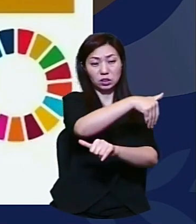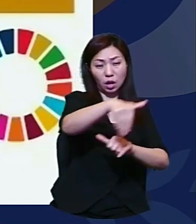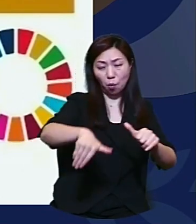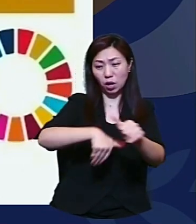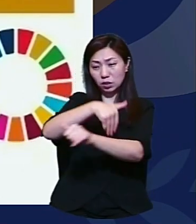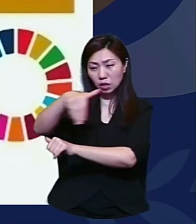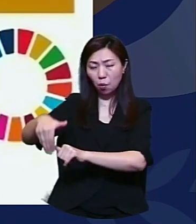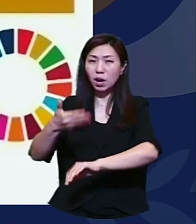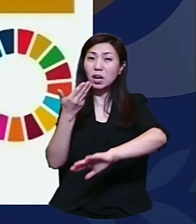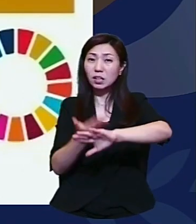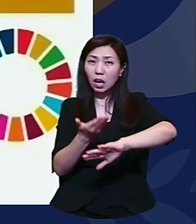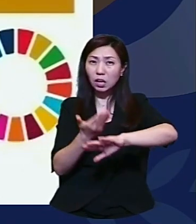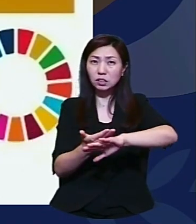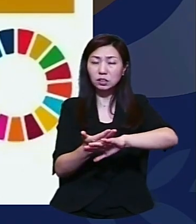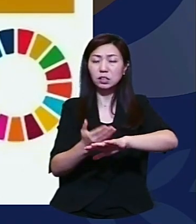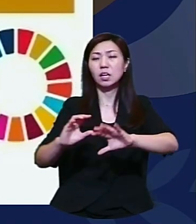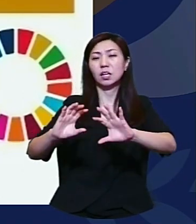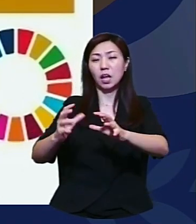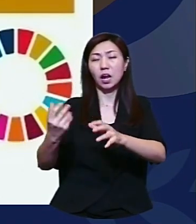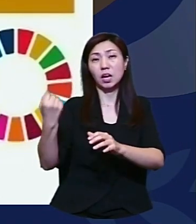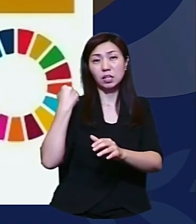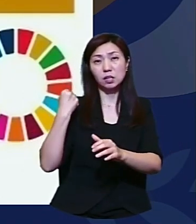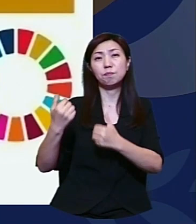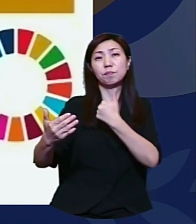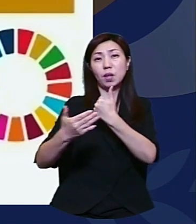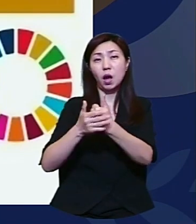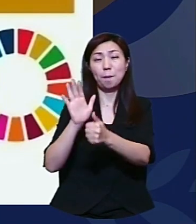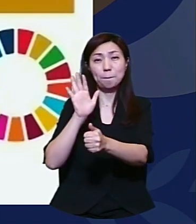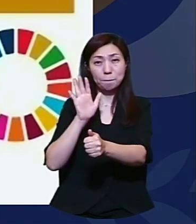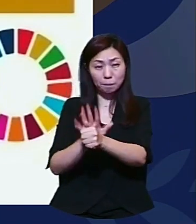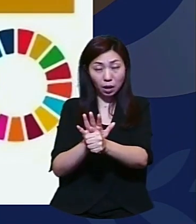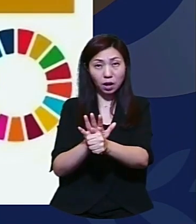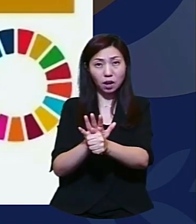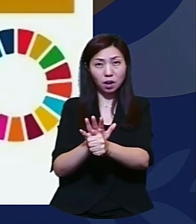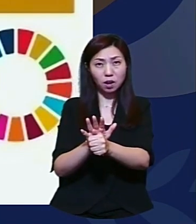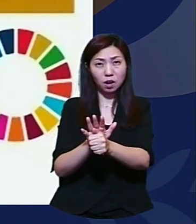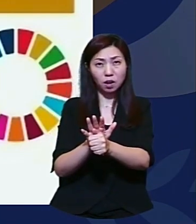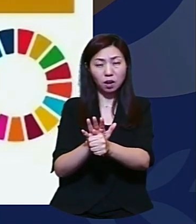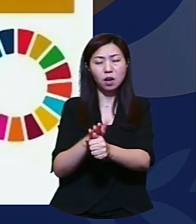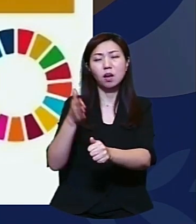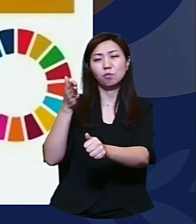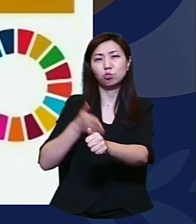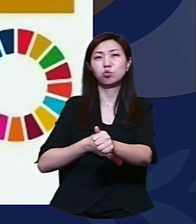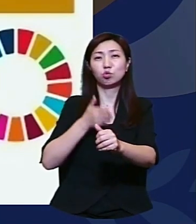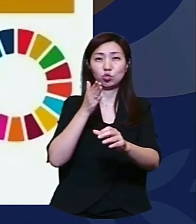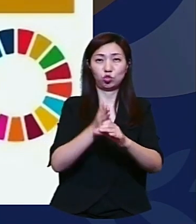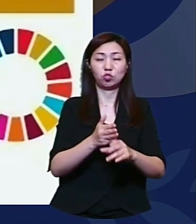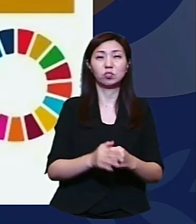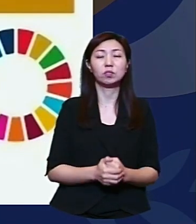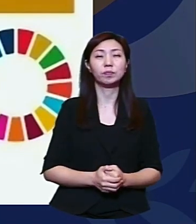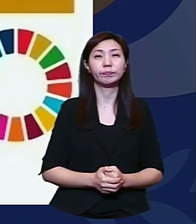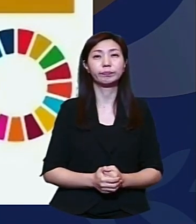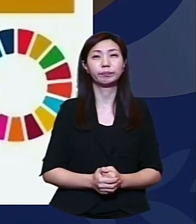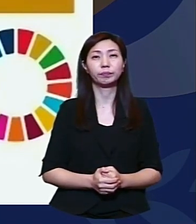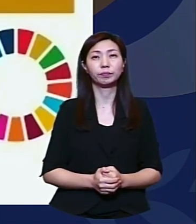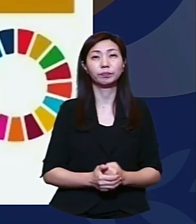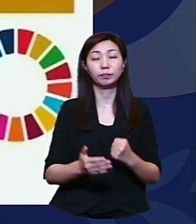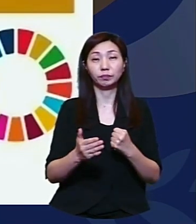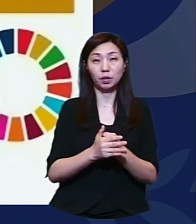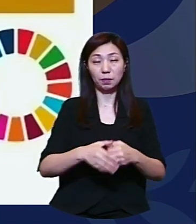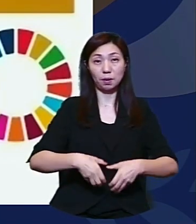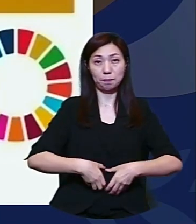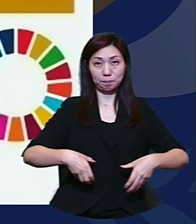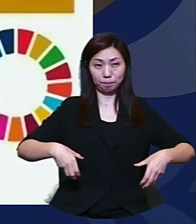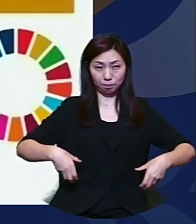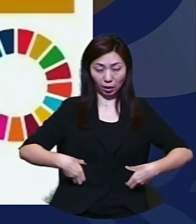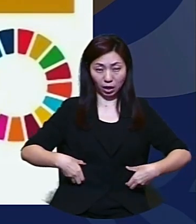that we need to come together. So collaborating in this space would be great, and having a sort of open source